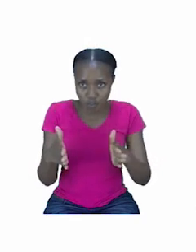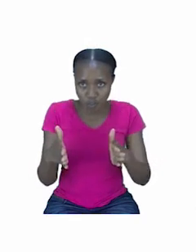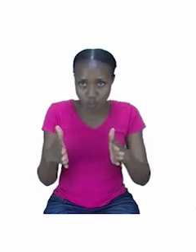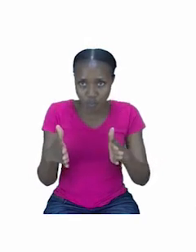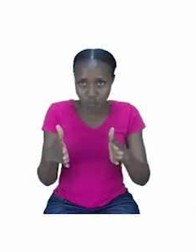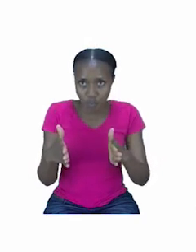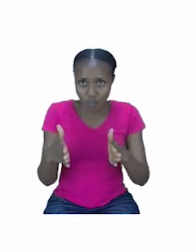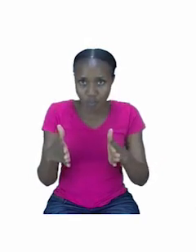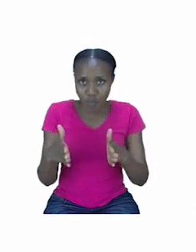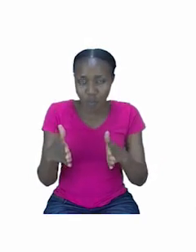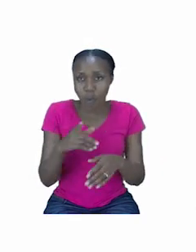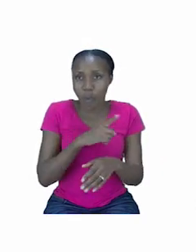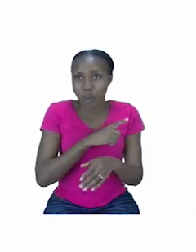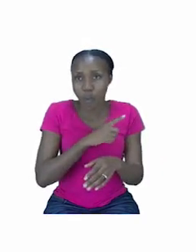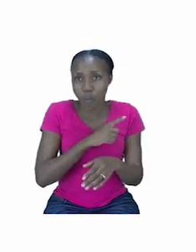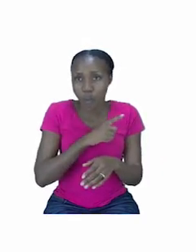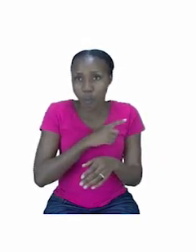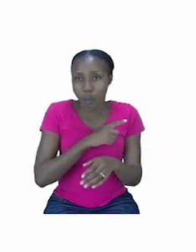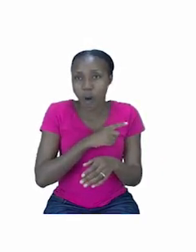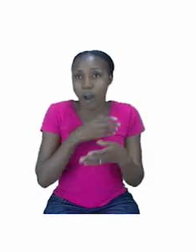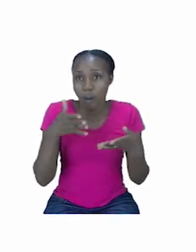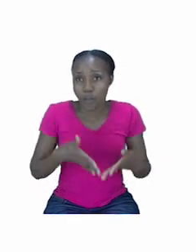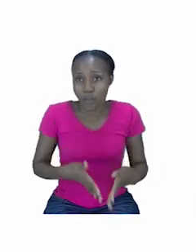friend's birthday!